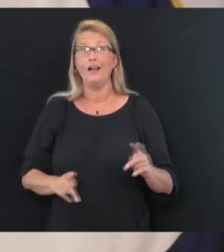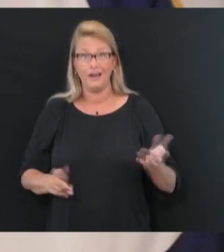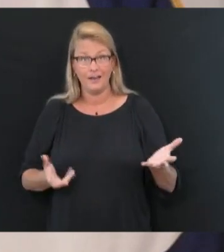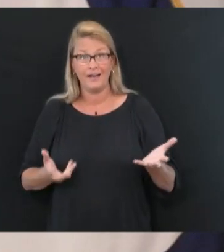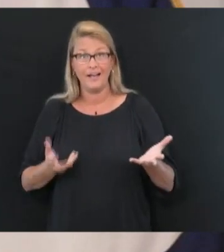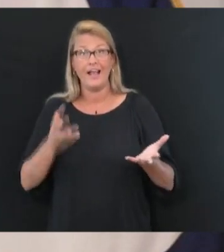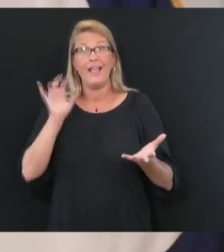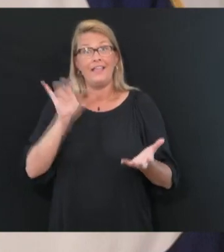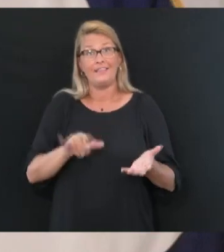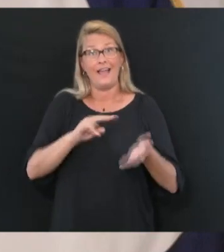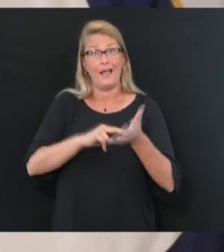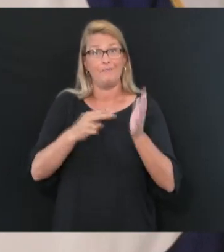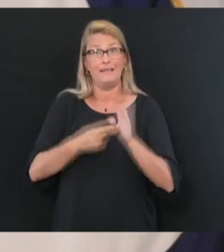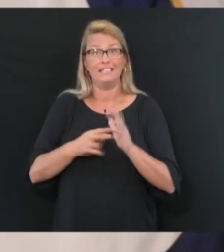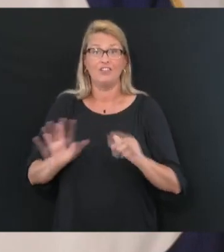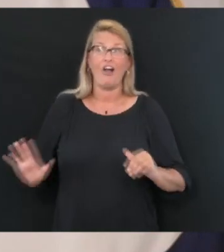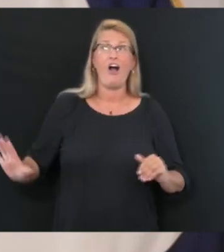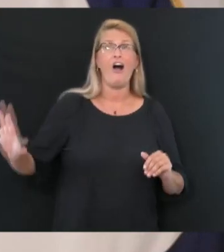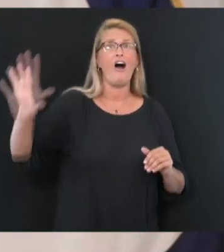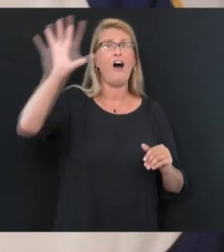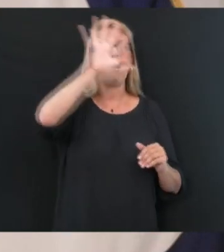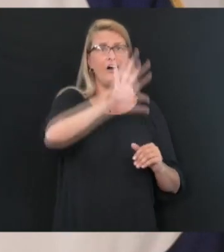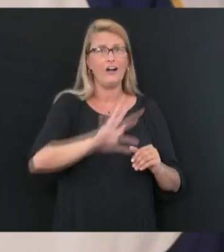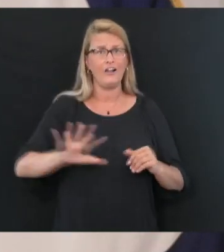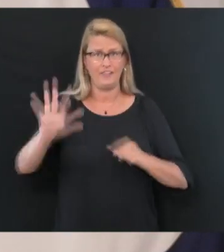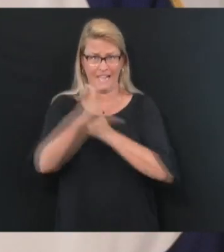to where all the counties, it will